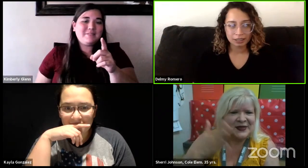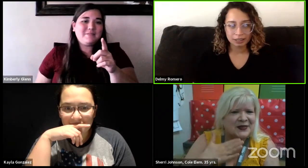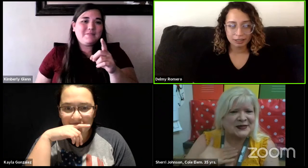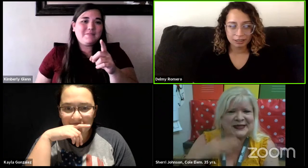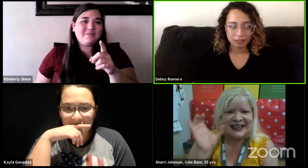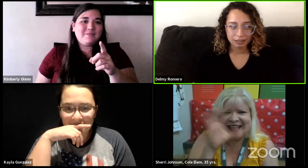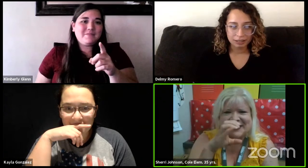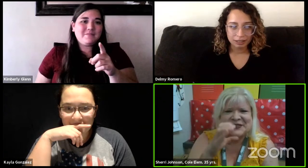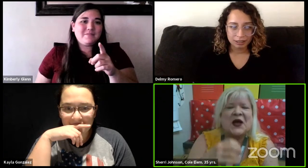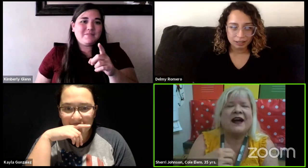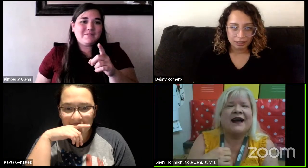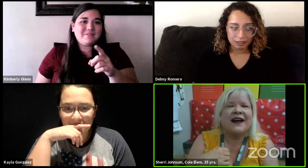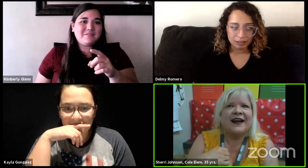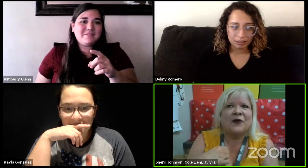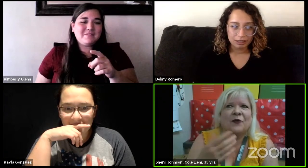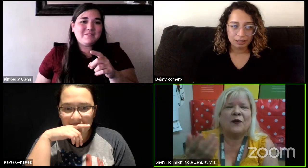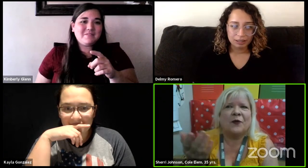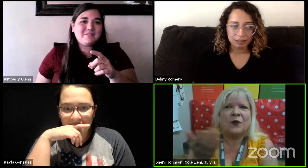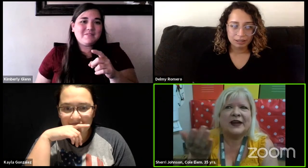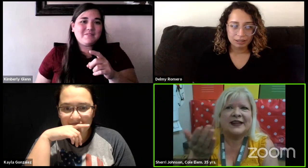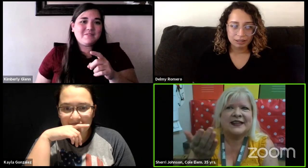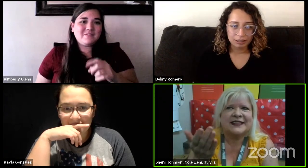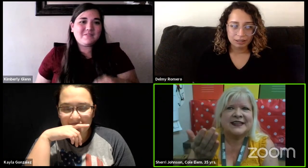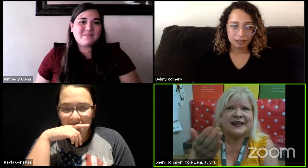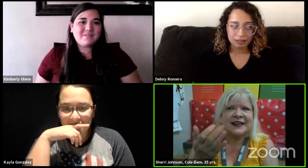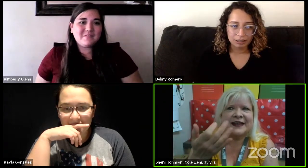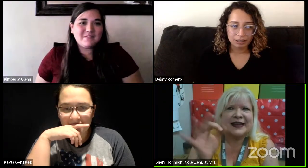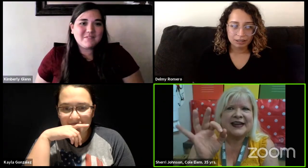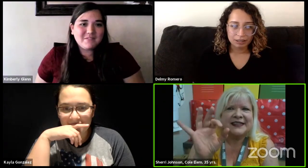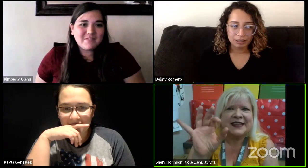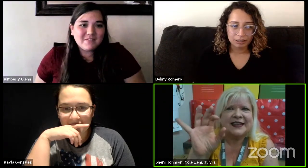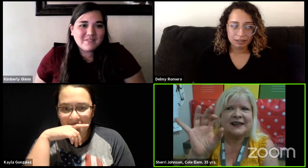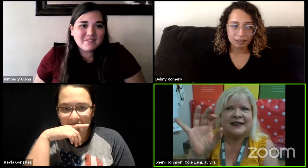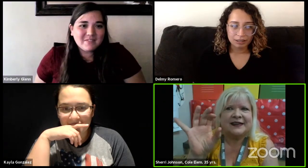Sherry? This is a guess. What is